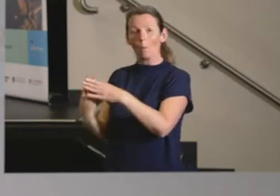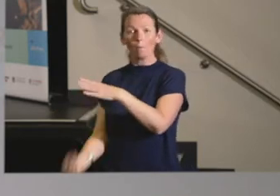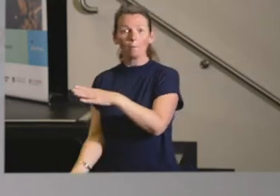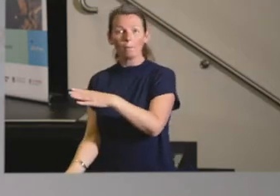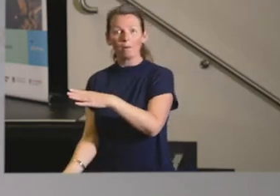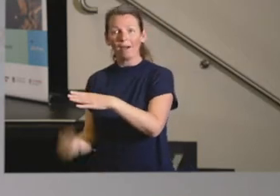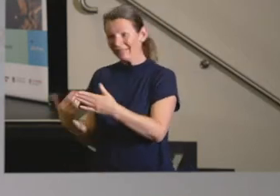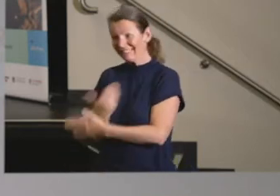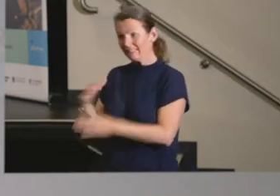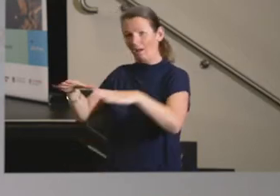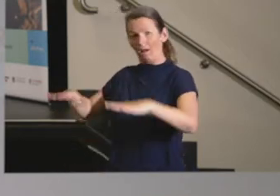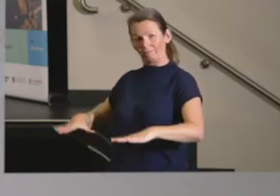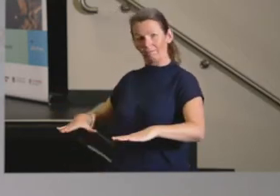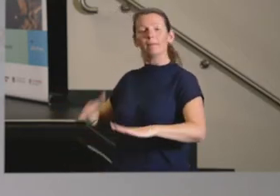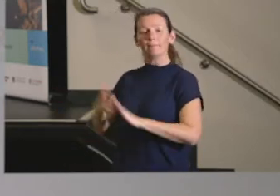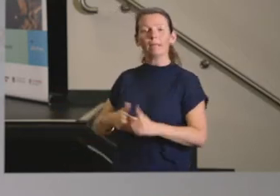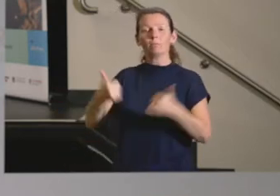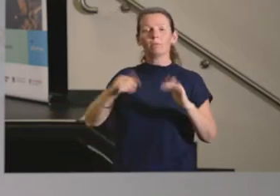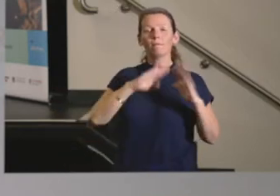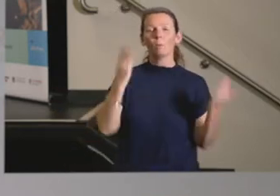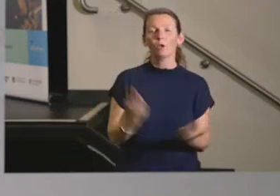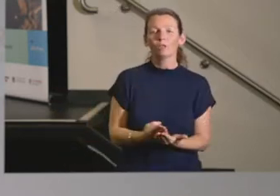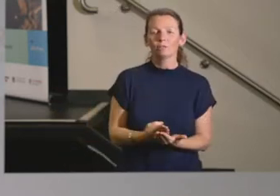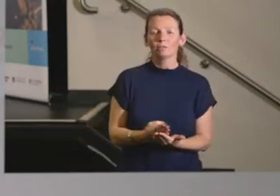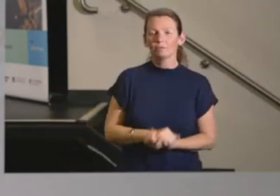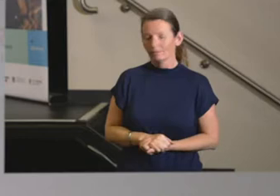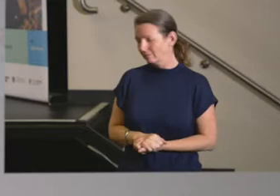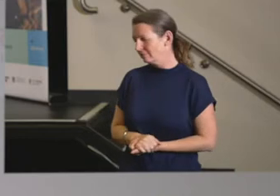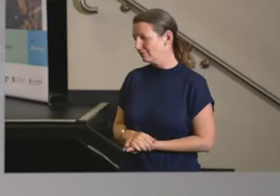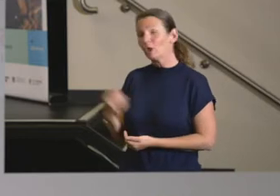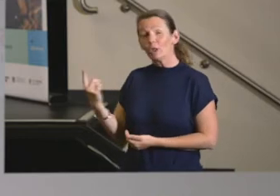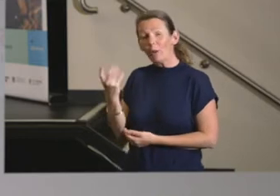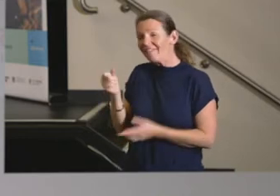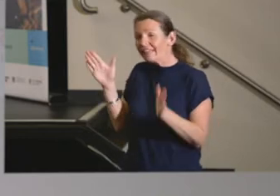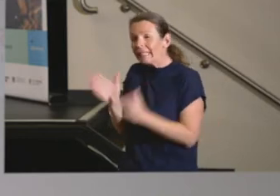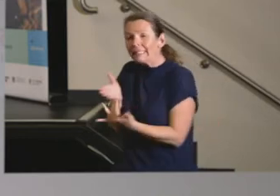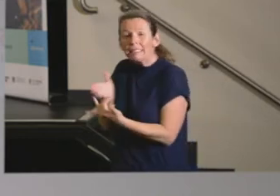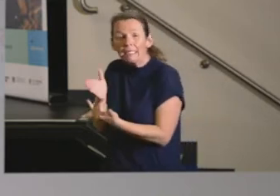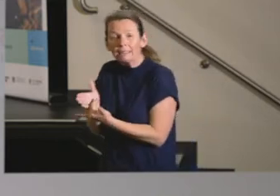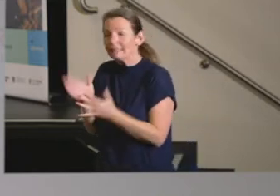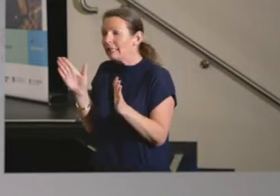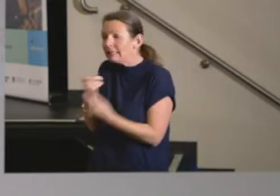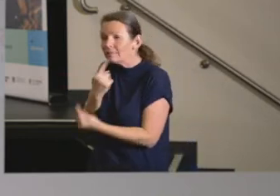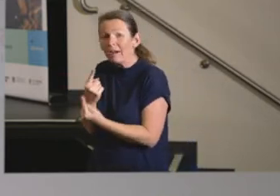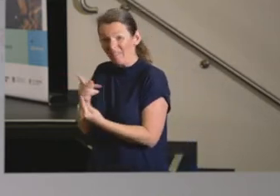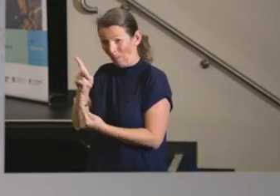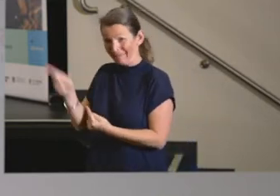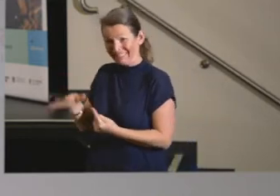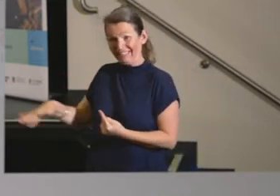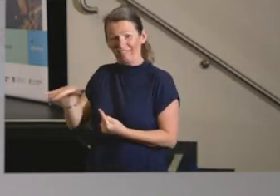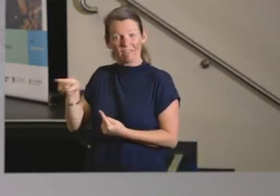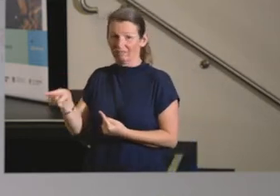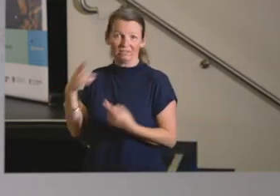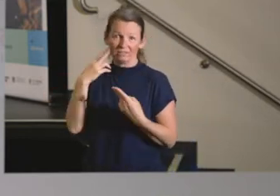starting your work with those who have the least and with those who have the least access. And for those of us in the Pacific, that's just